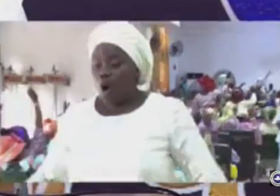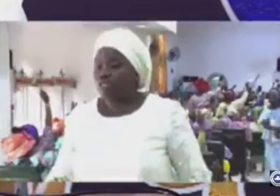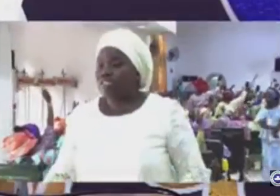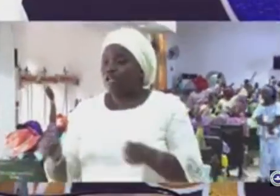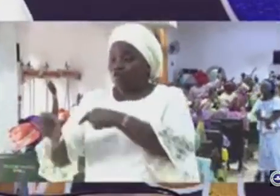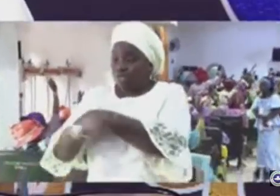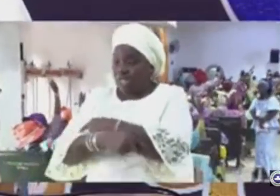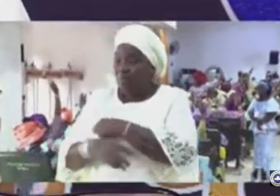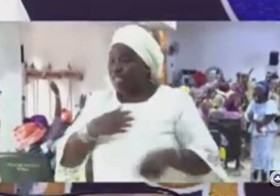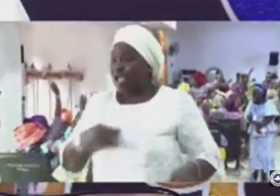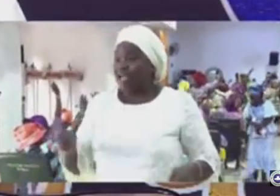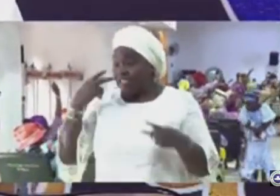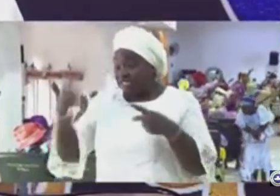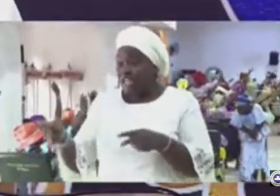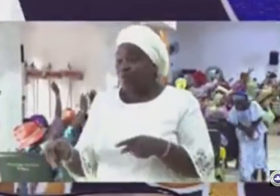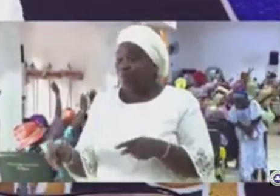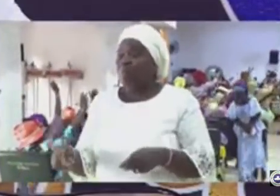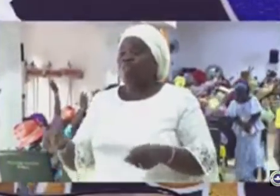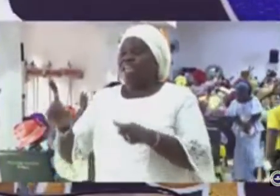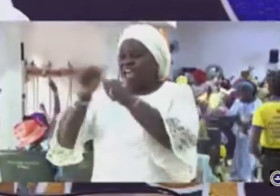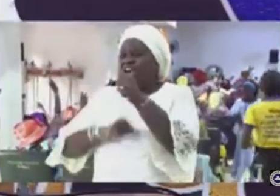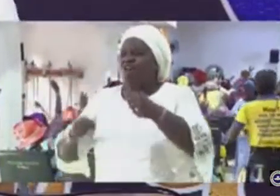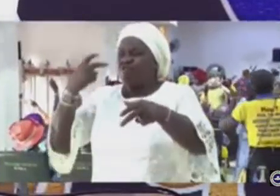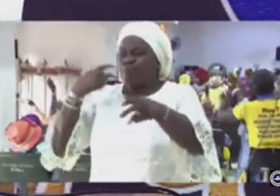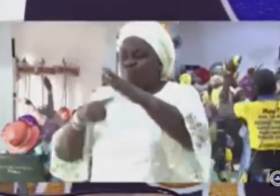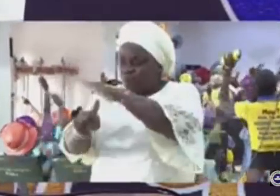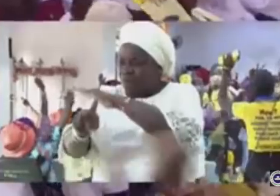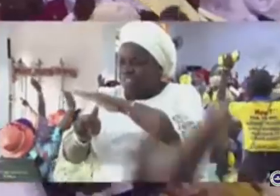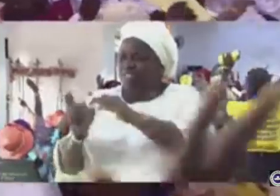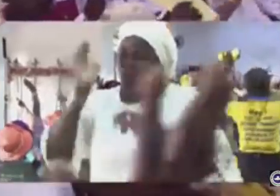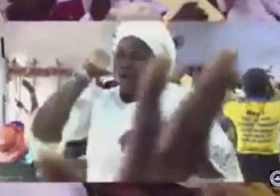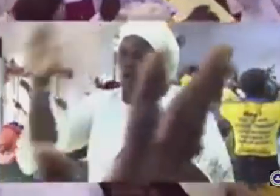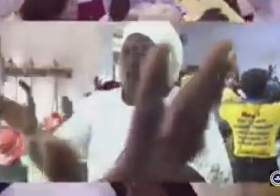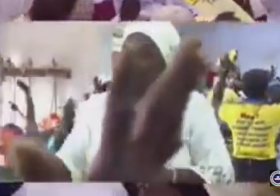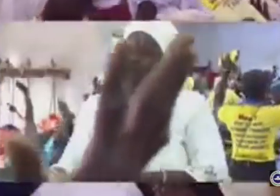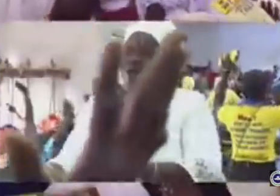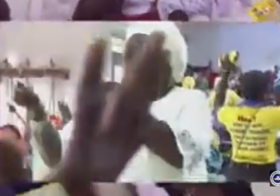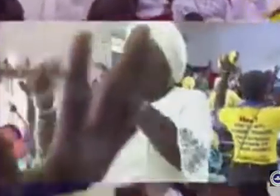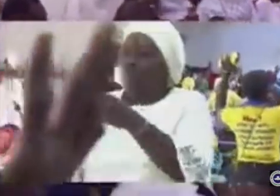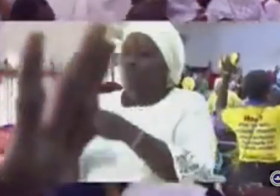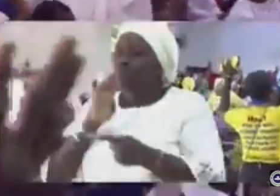this moment, this day, they will become a decree.